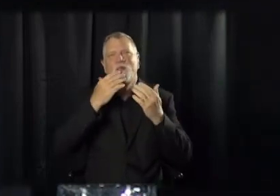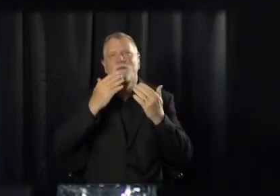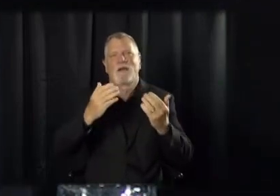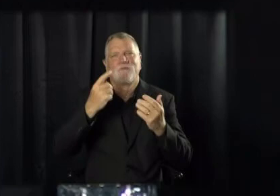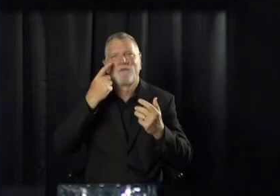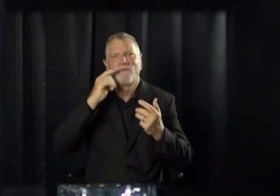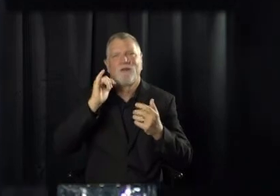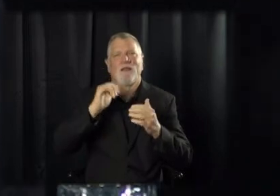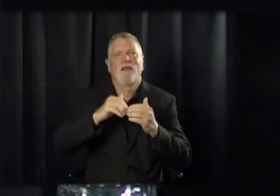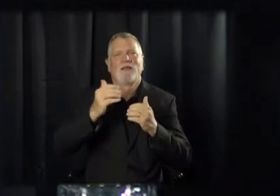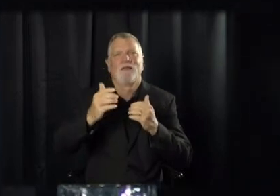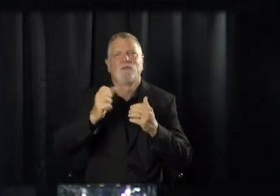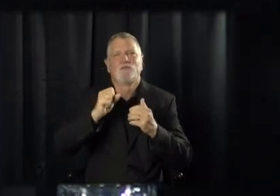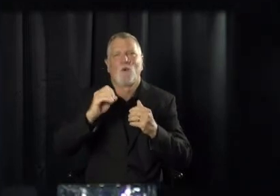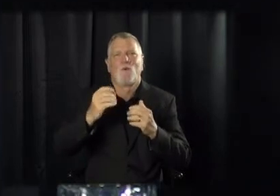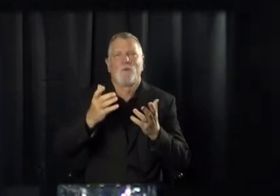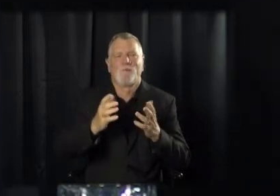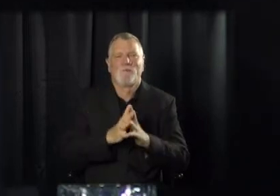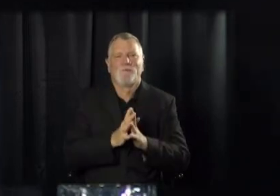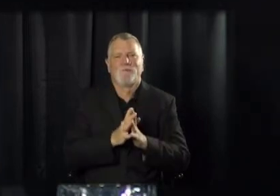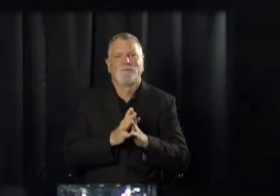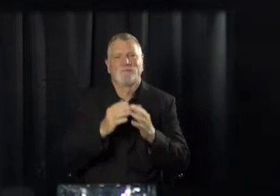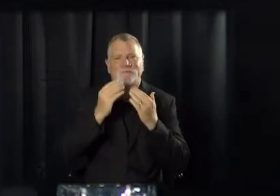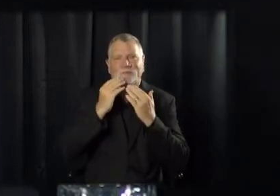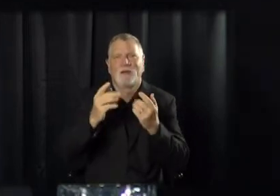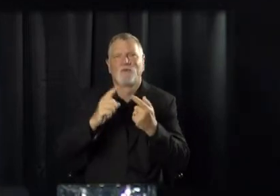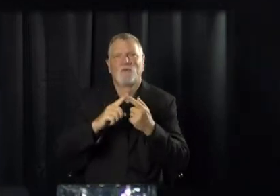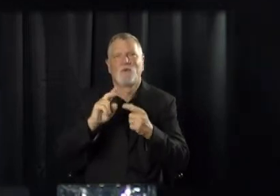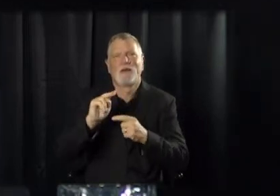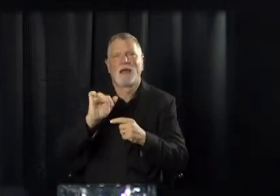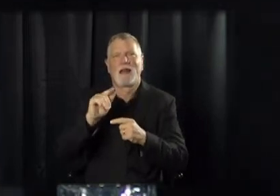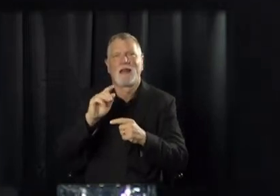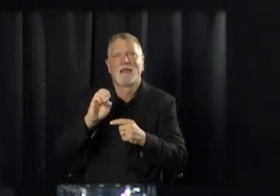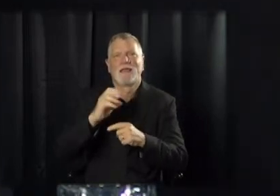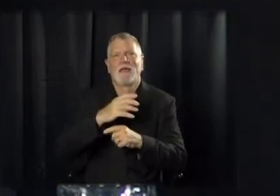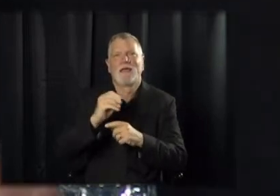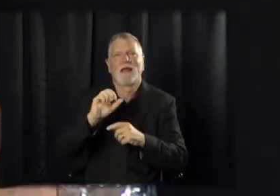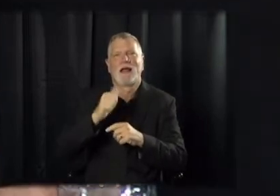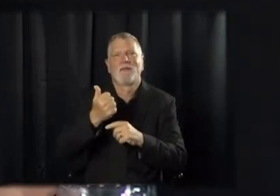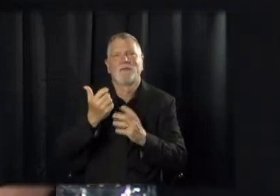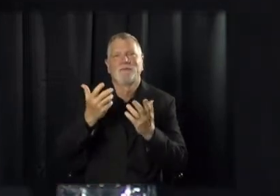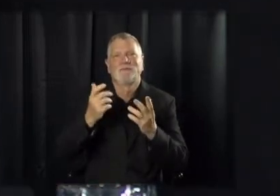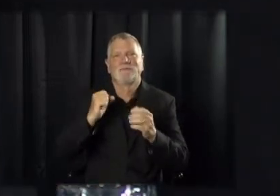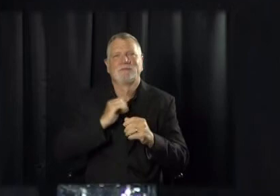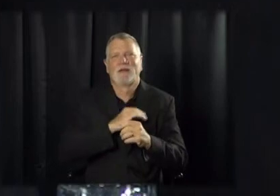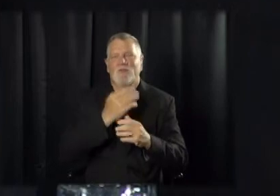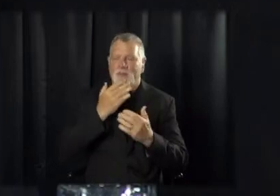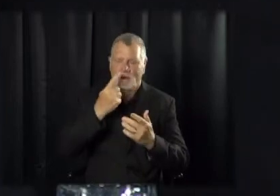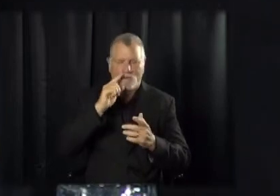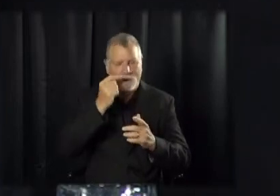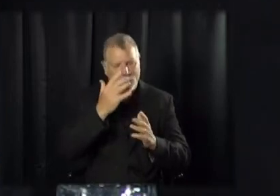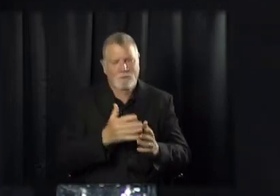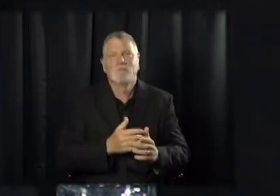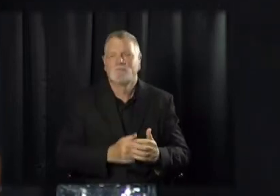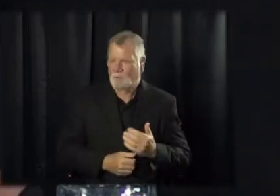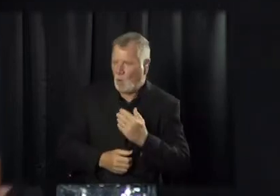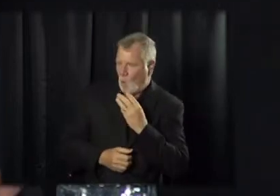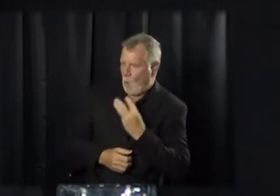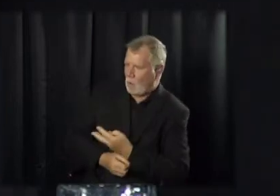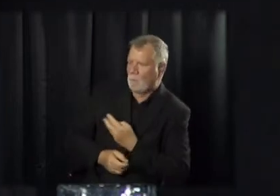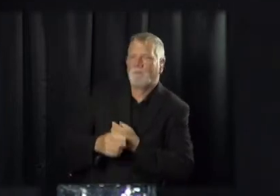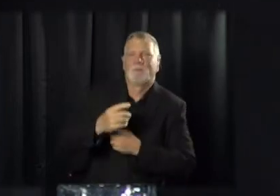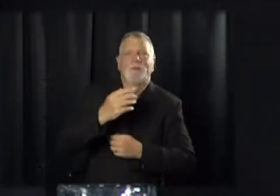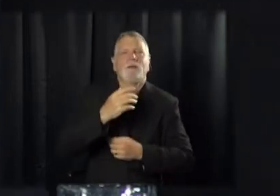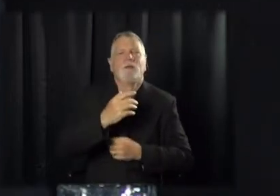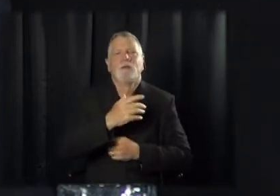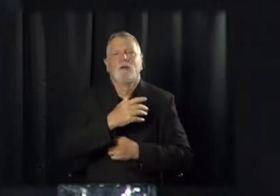grateful as well. So thanks to Natalie, thanks to the staff, and again, thanks to the governor for everything You're welcome. that you are